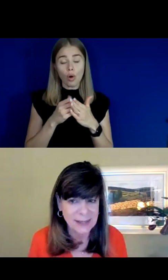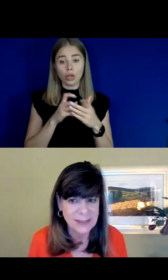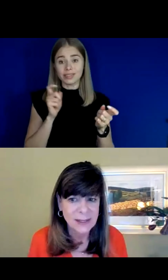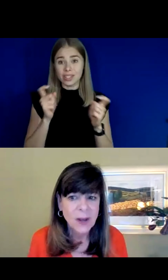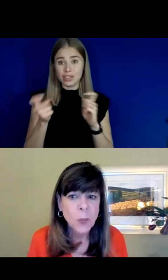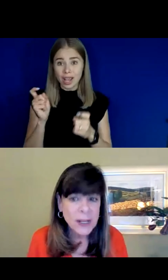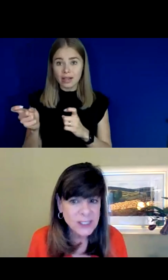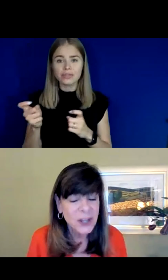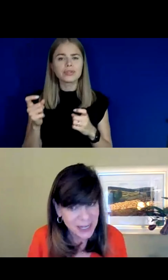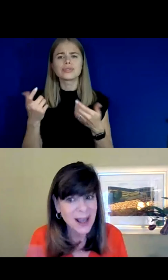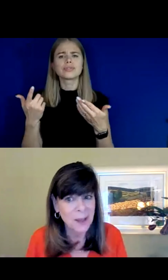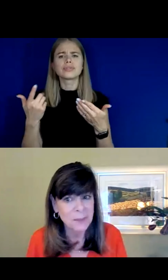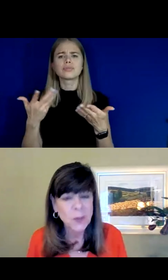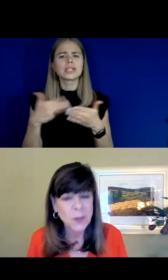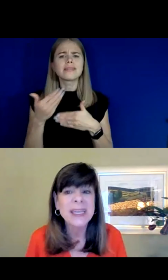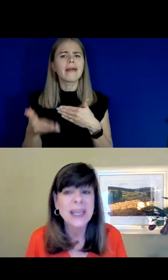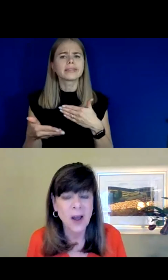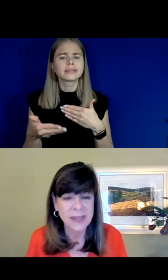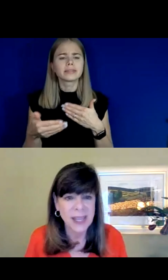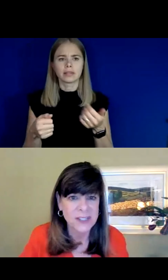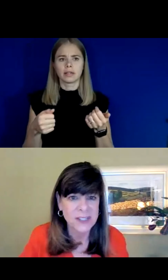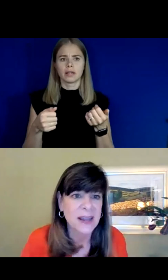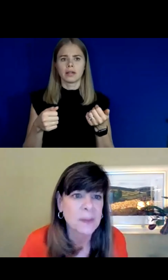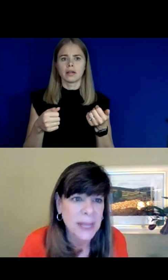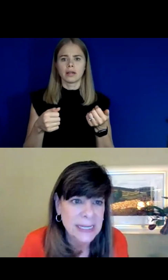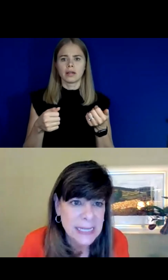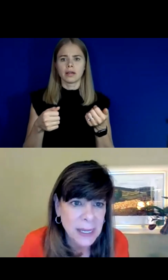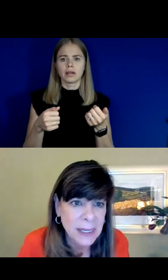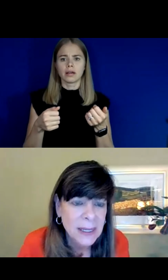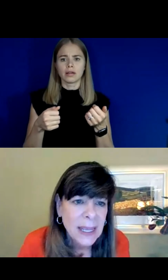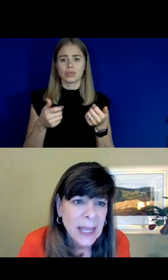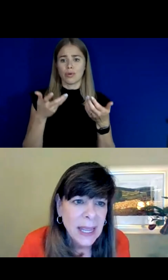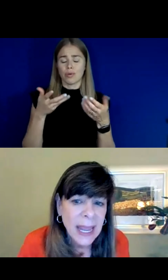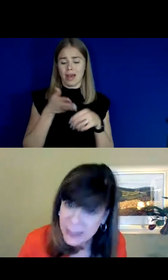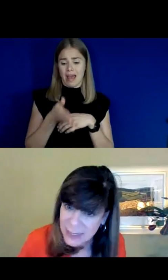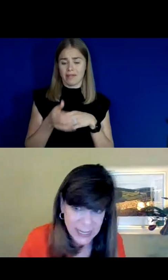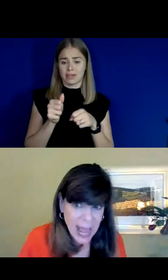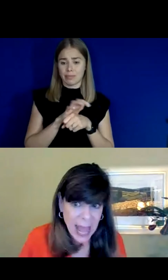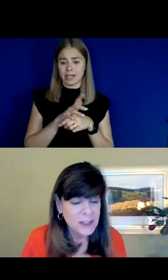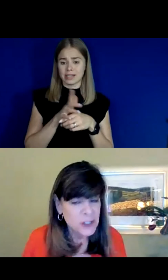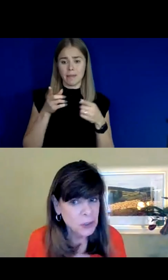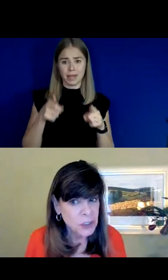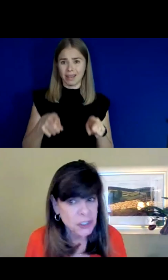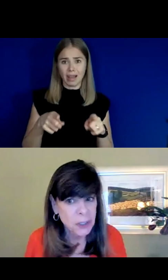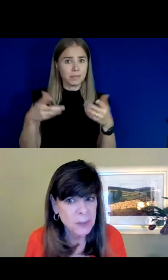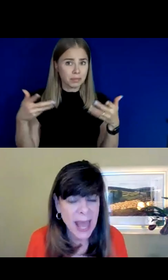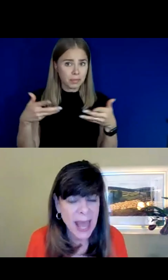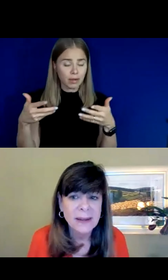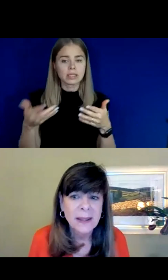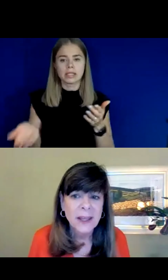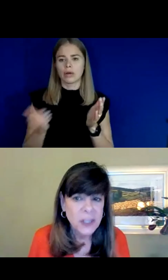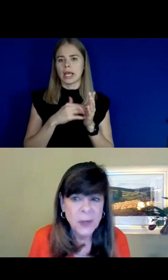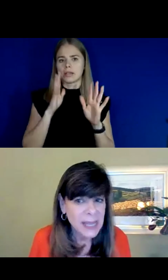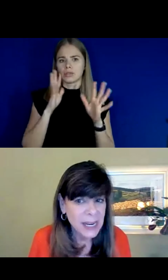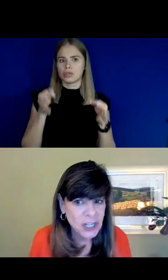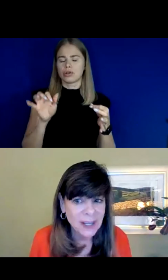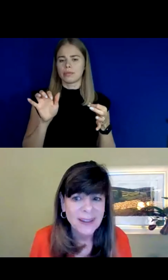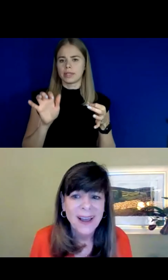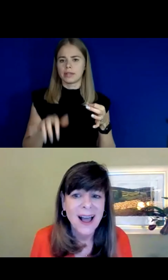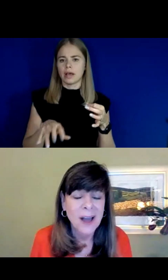what's next? What's going to come when we get on the other side of the pandemic? And again, to determine that,